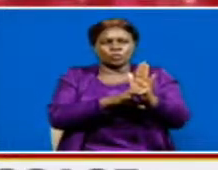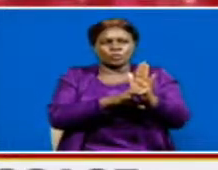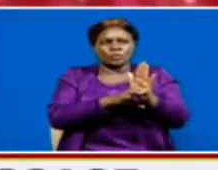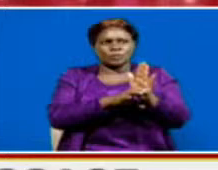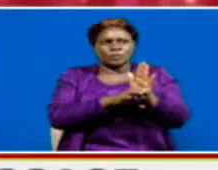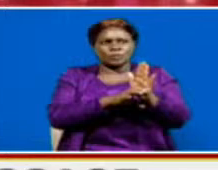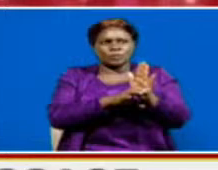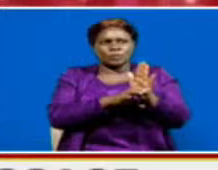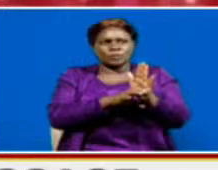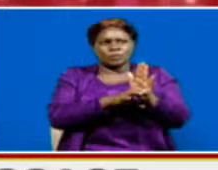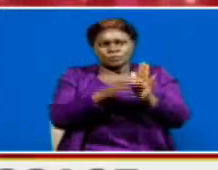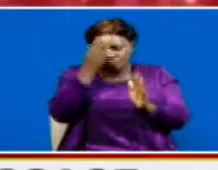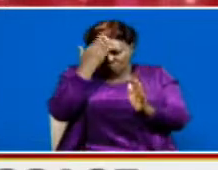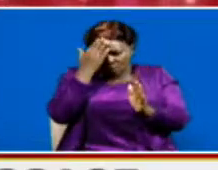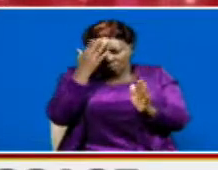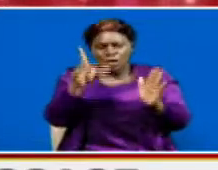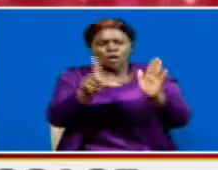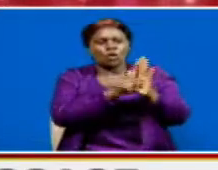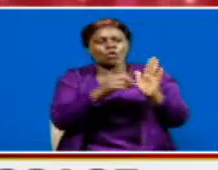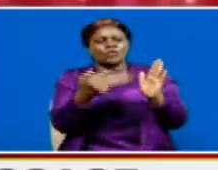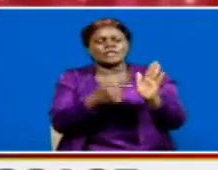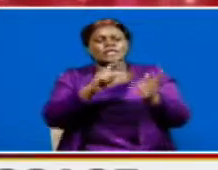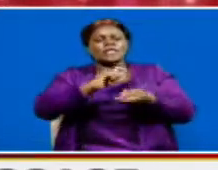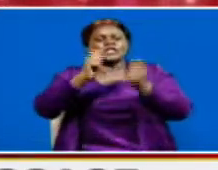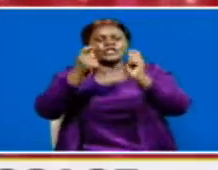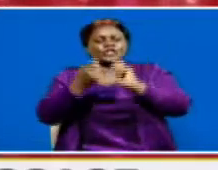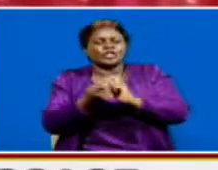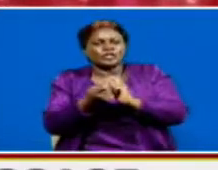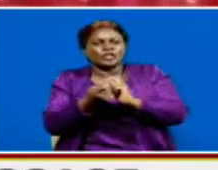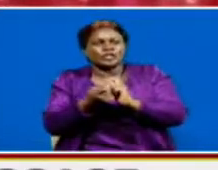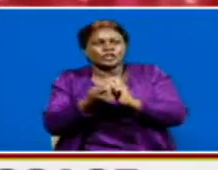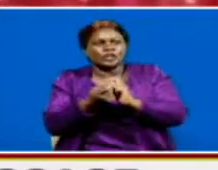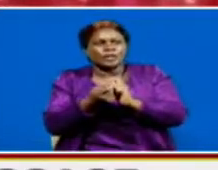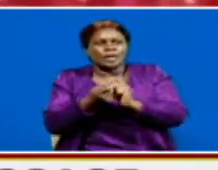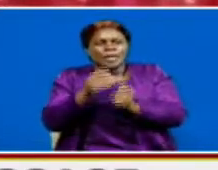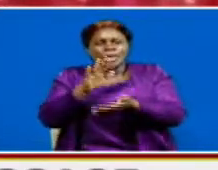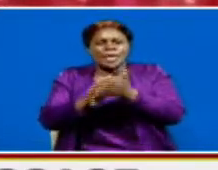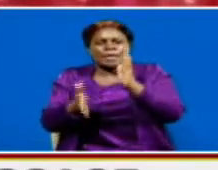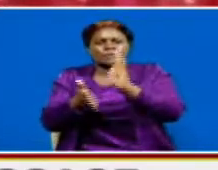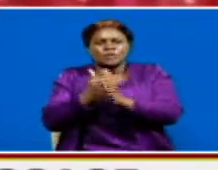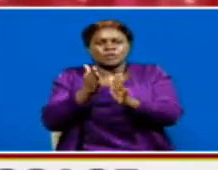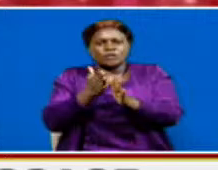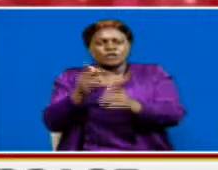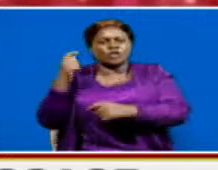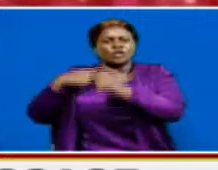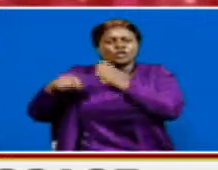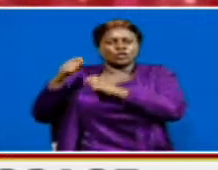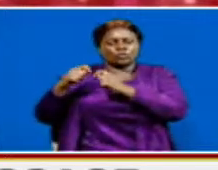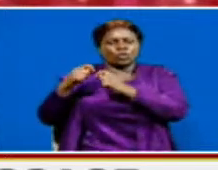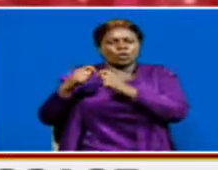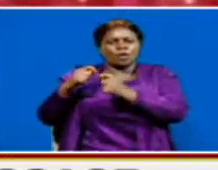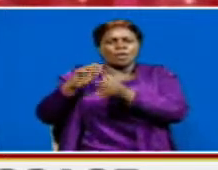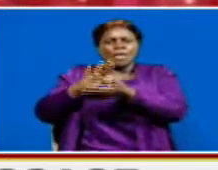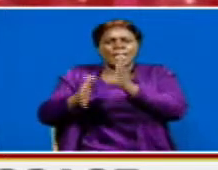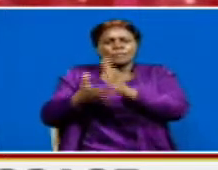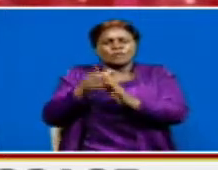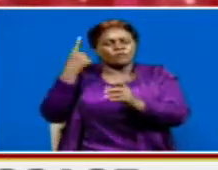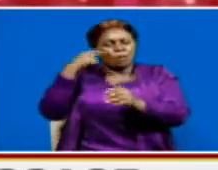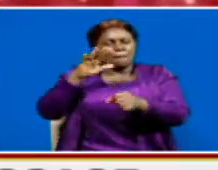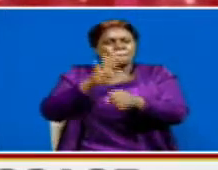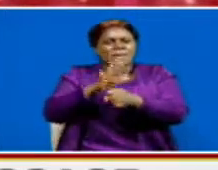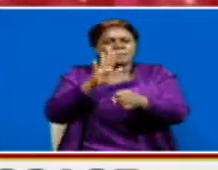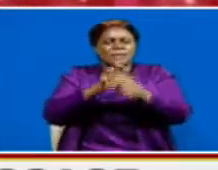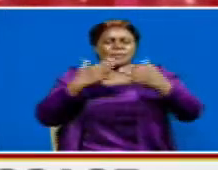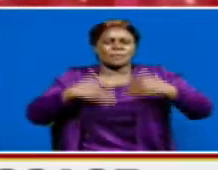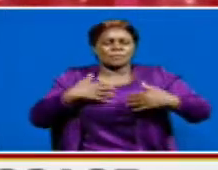constitutionalism and obedience to the law turns into an empty ritual and hollow vanity for the majority of